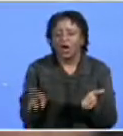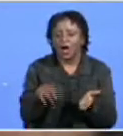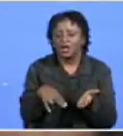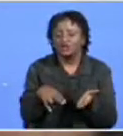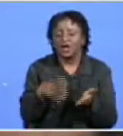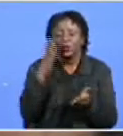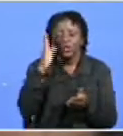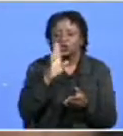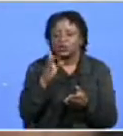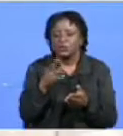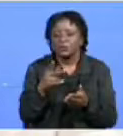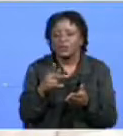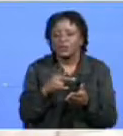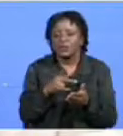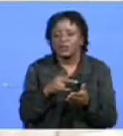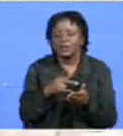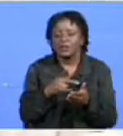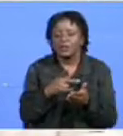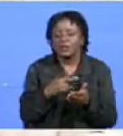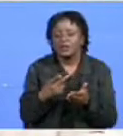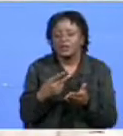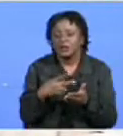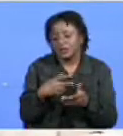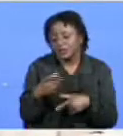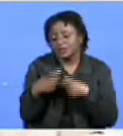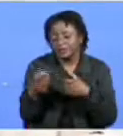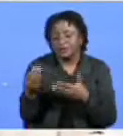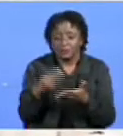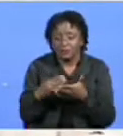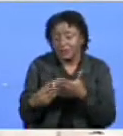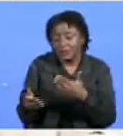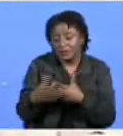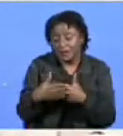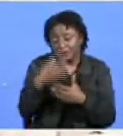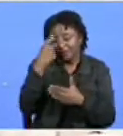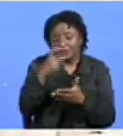reimbursed as a result of canceling your wedding today?